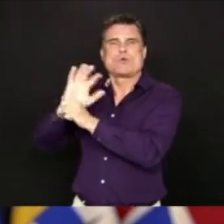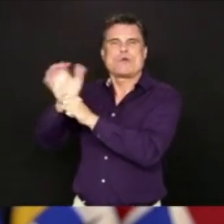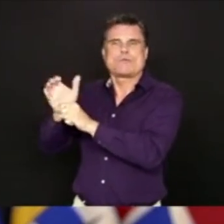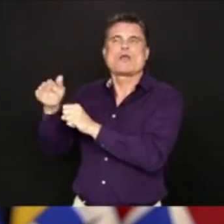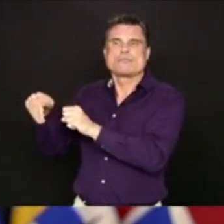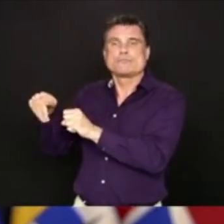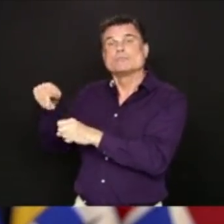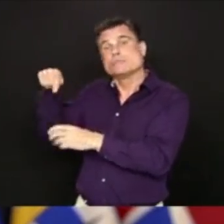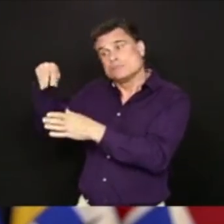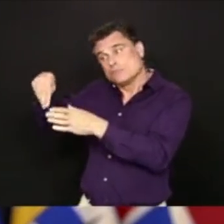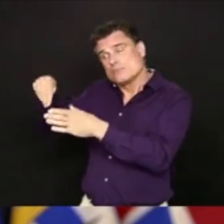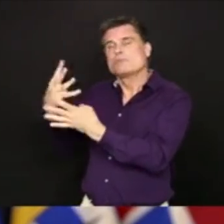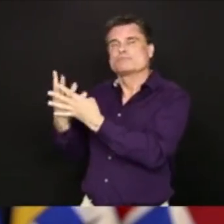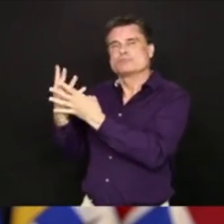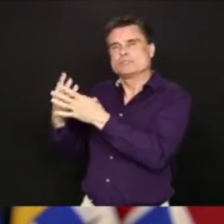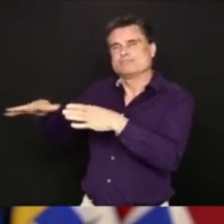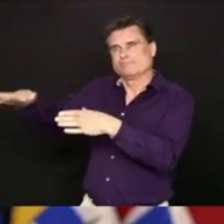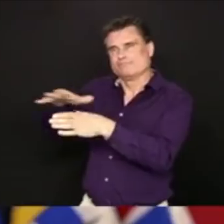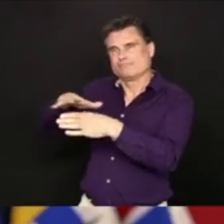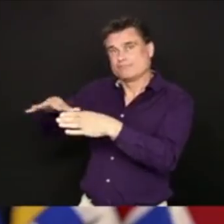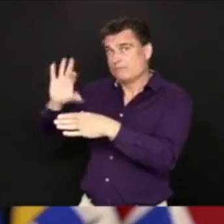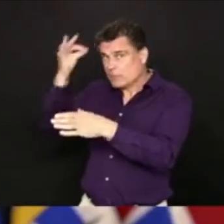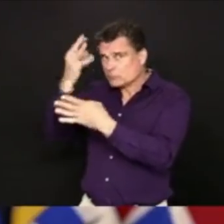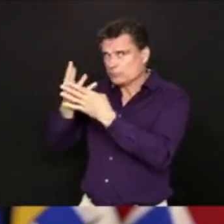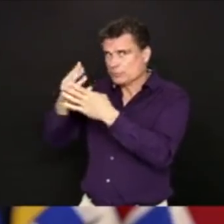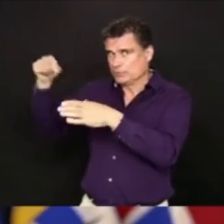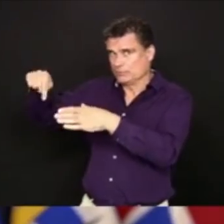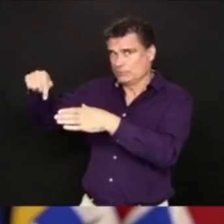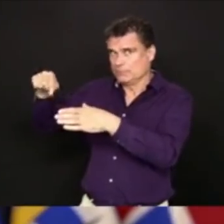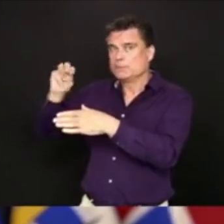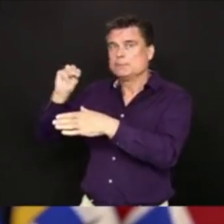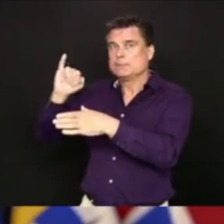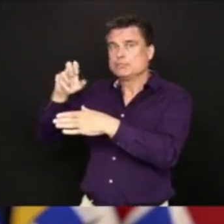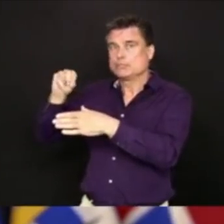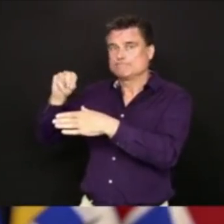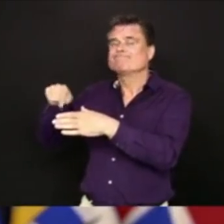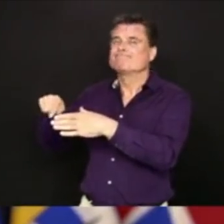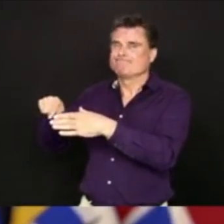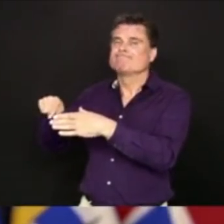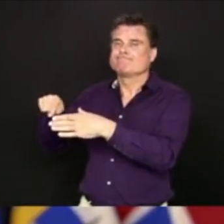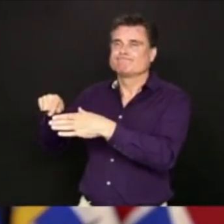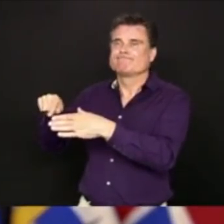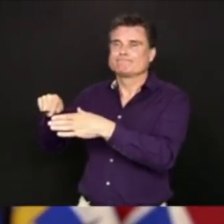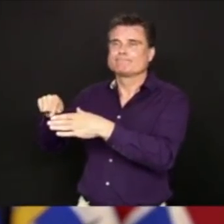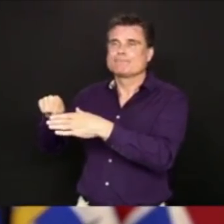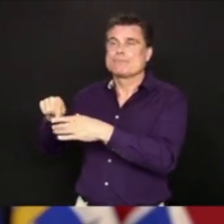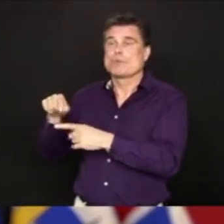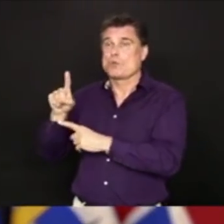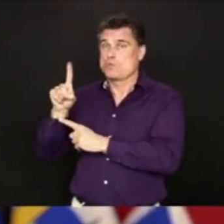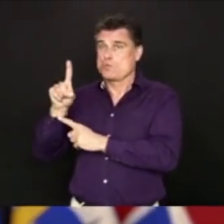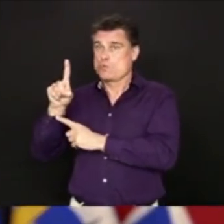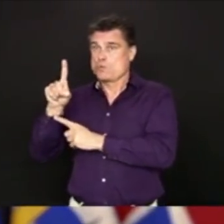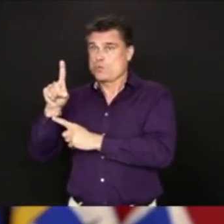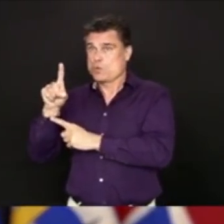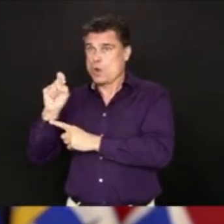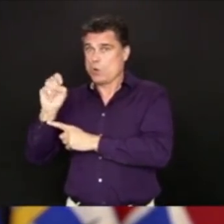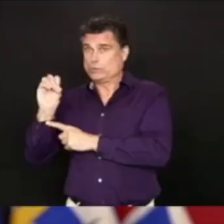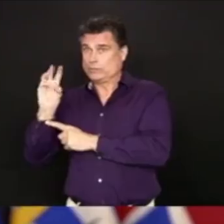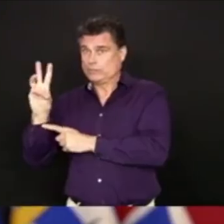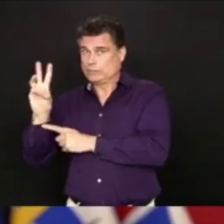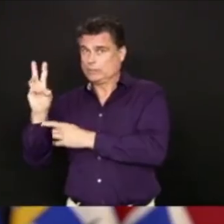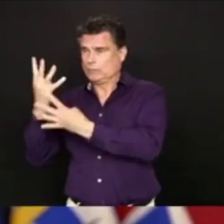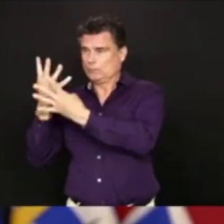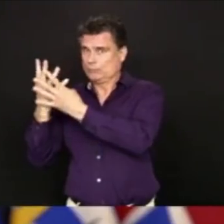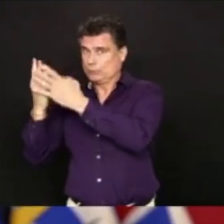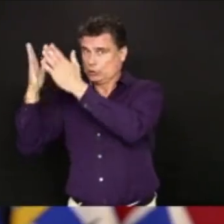of inmates who've tested positive at Mission to 106, and 12 staff members